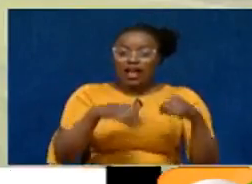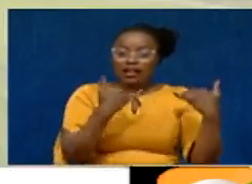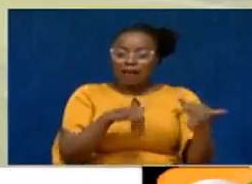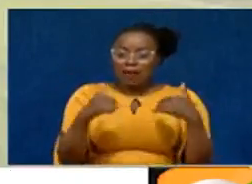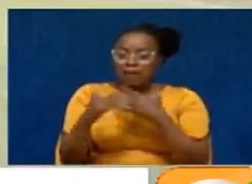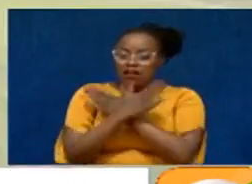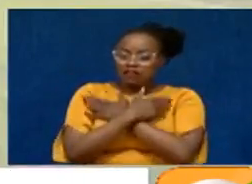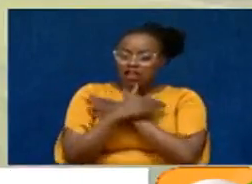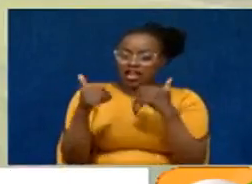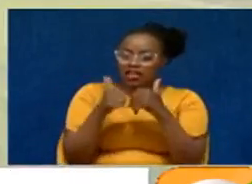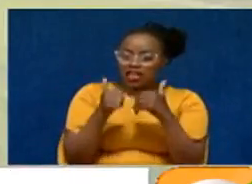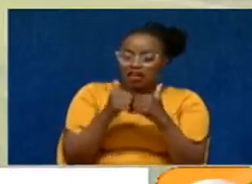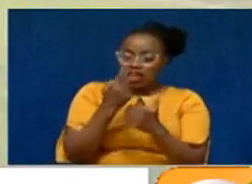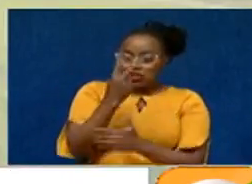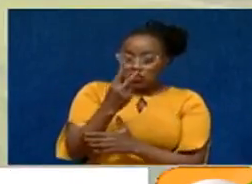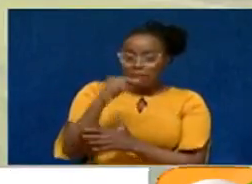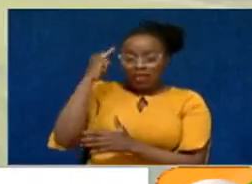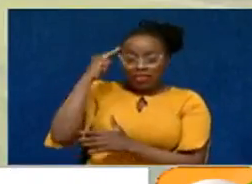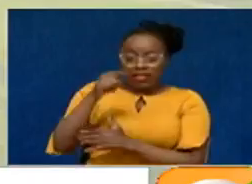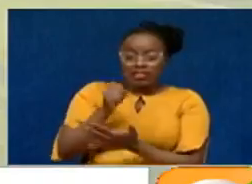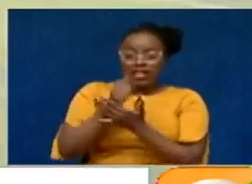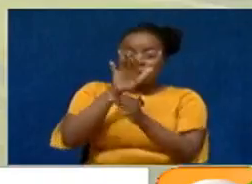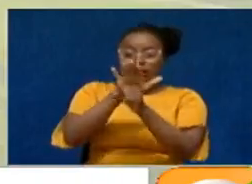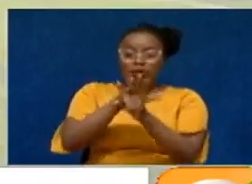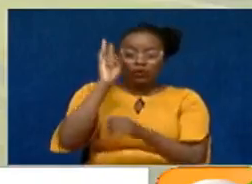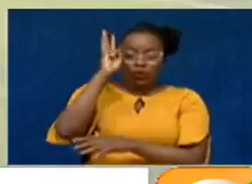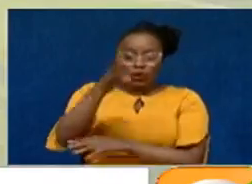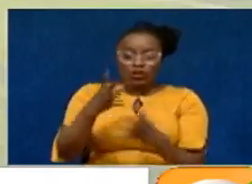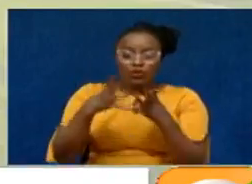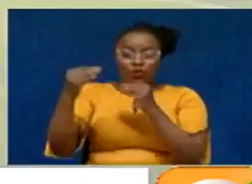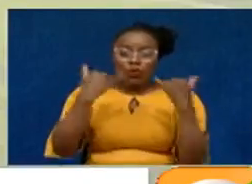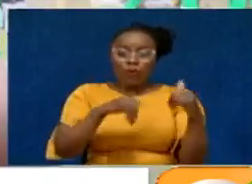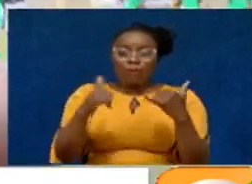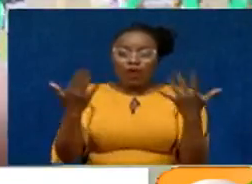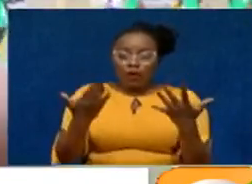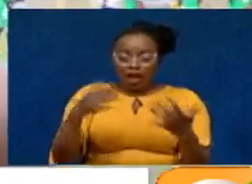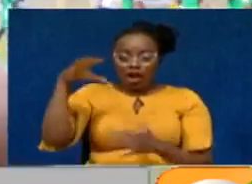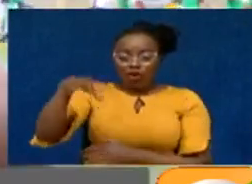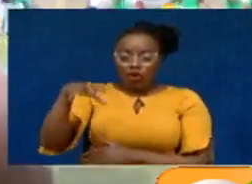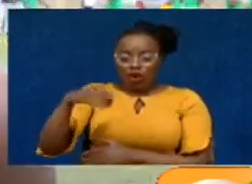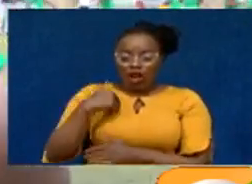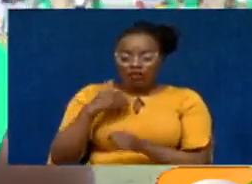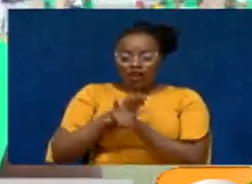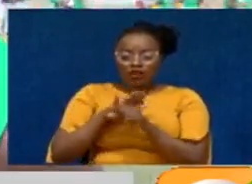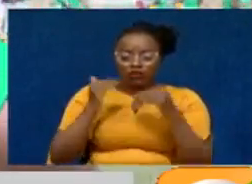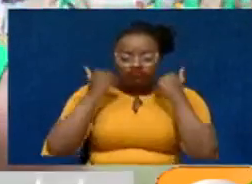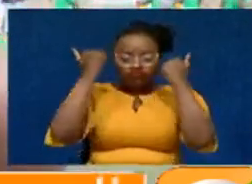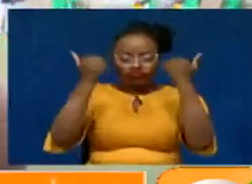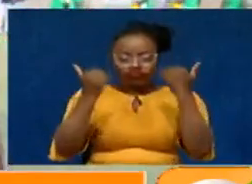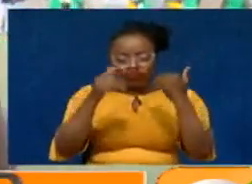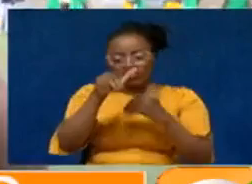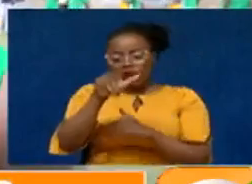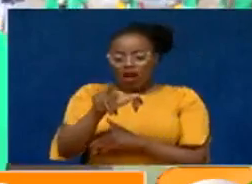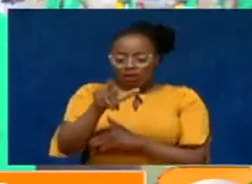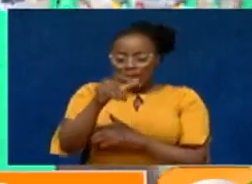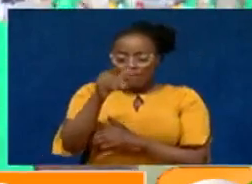za kirafiki mbili. Nafikiria hiyo itatusaidia sana kwenda kucheza kule Kongo. Kuna pressure, ni noma juu mtu center back